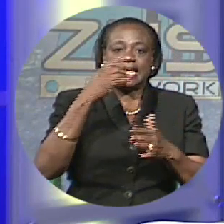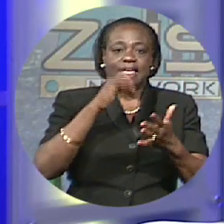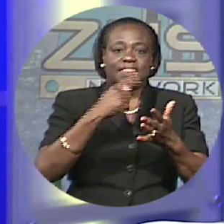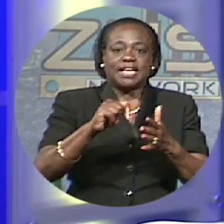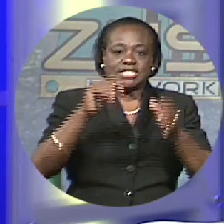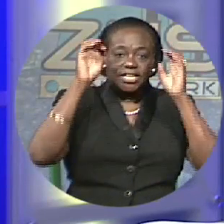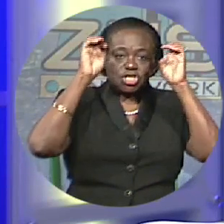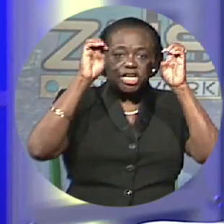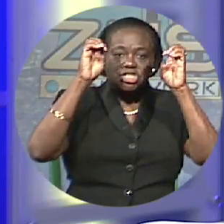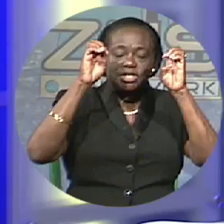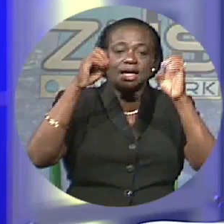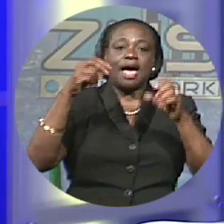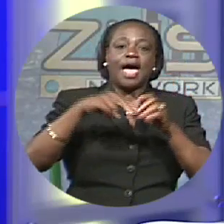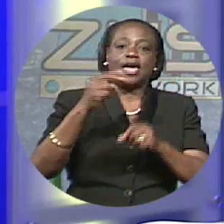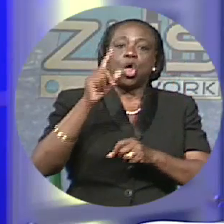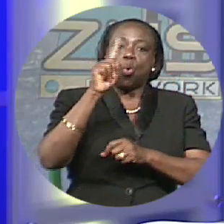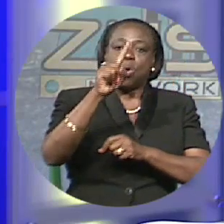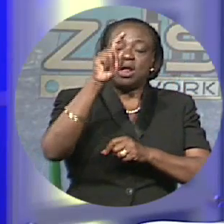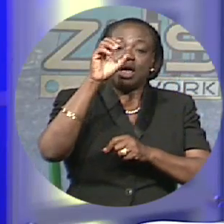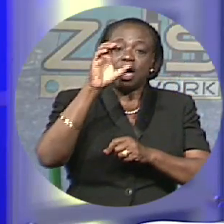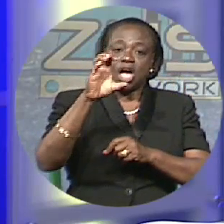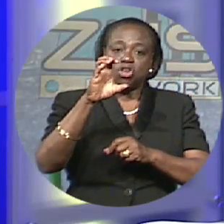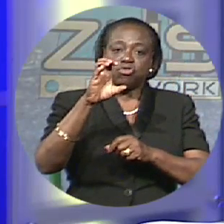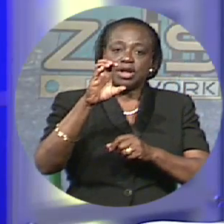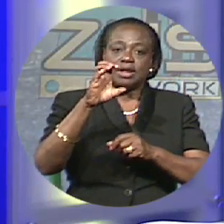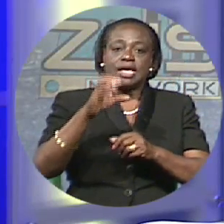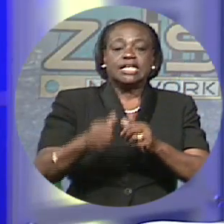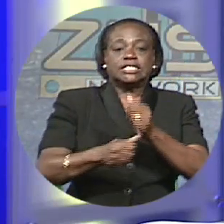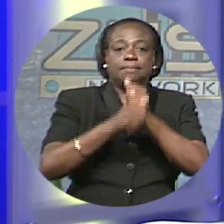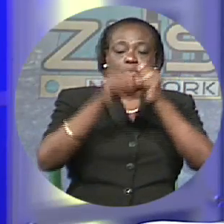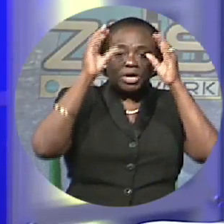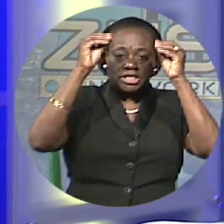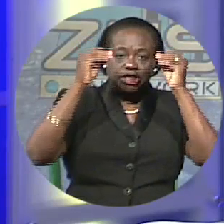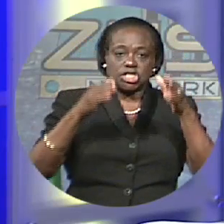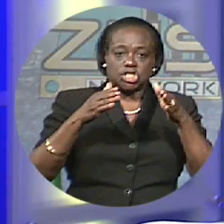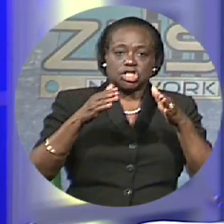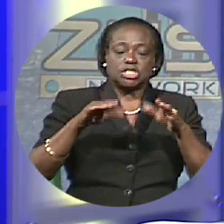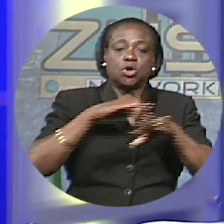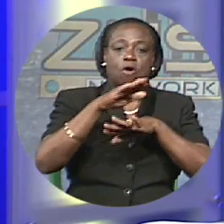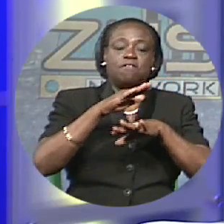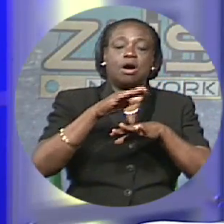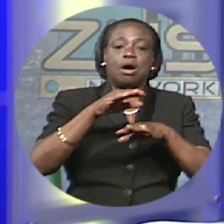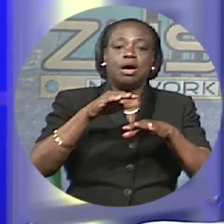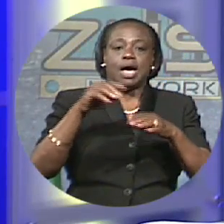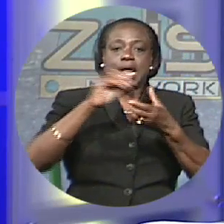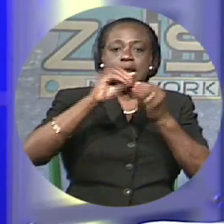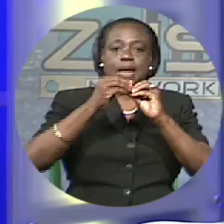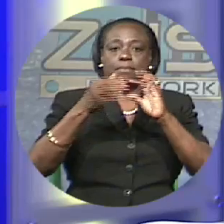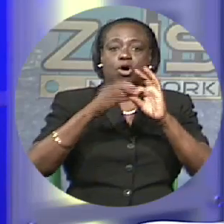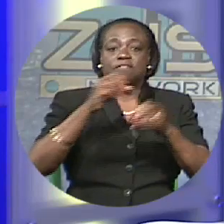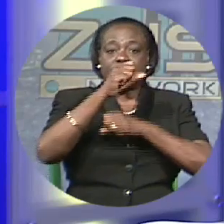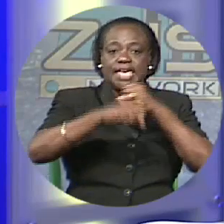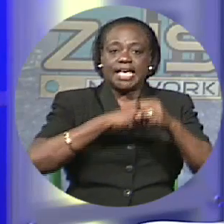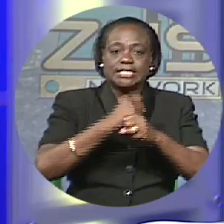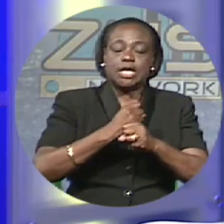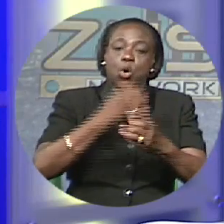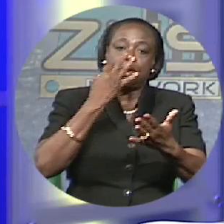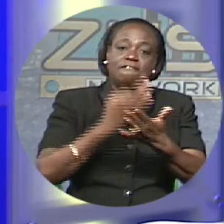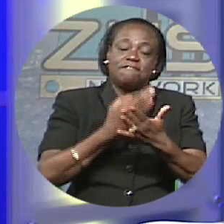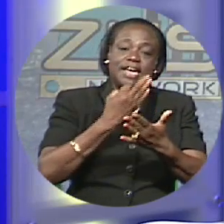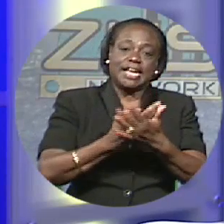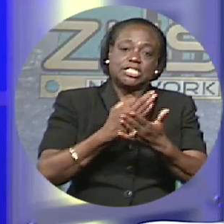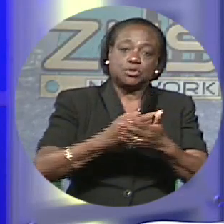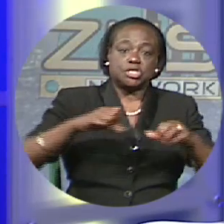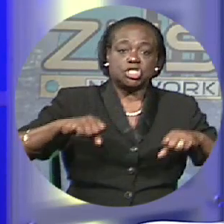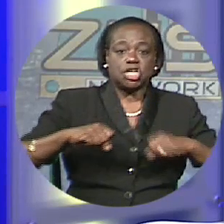100 additional teachers to make up for a shortage that developed over a number of years, where finances were a challenge in hiring the adequate